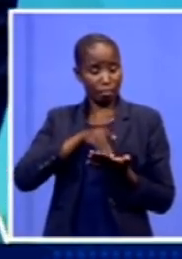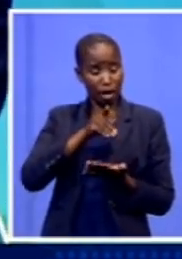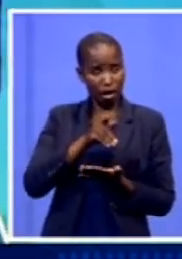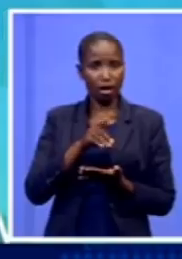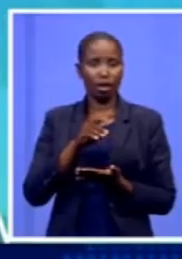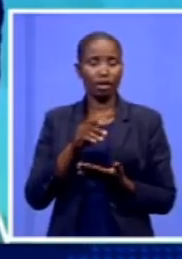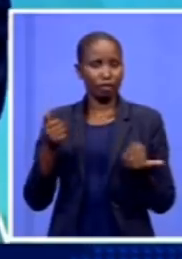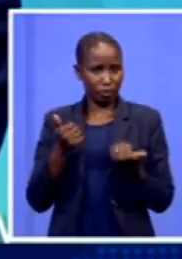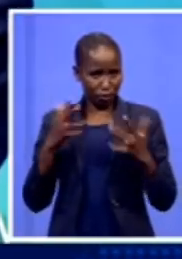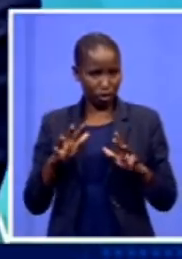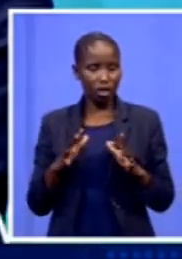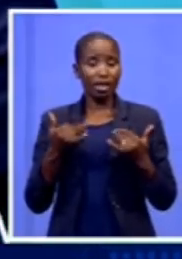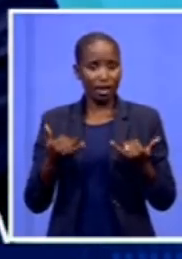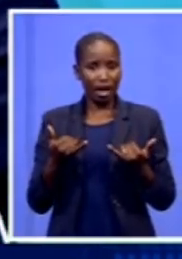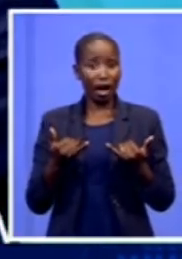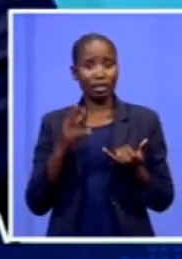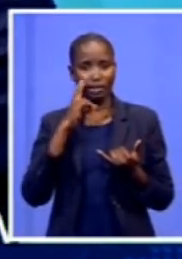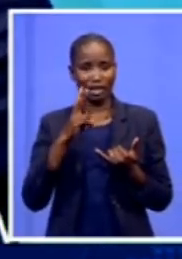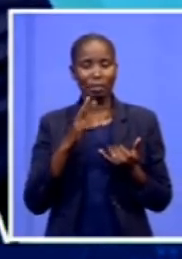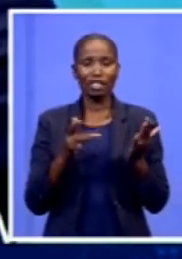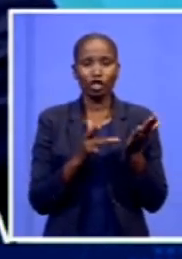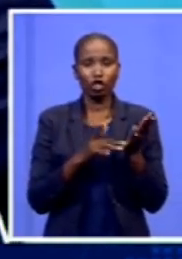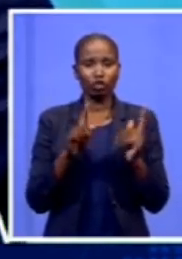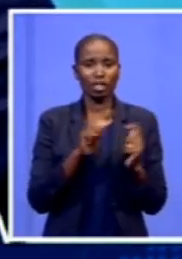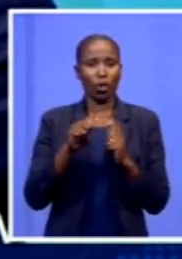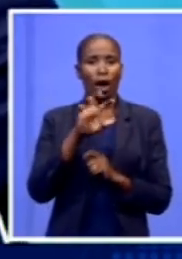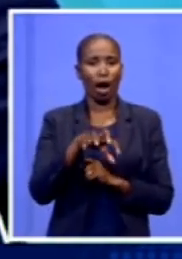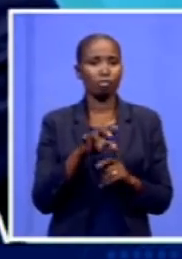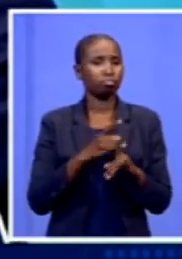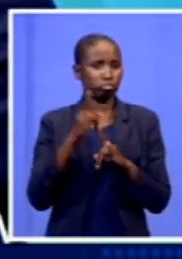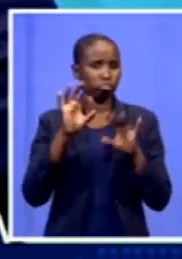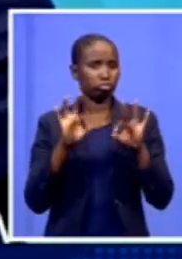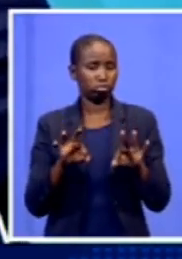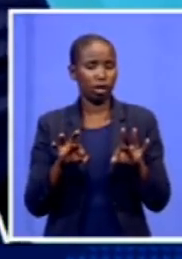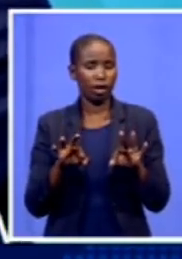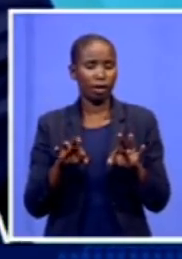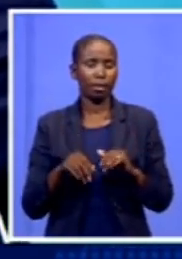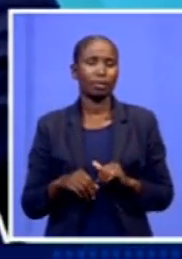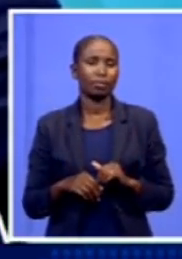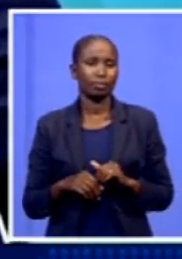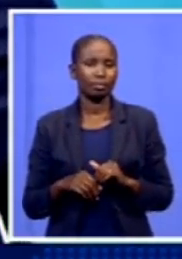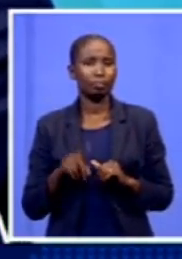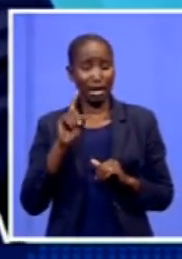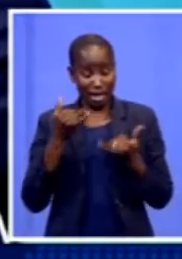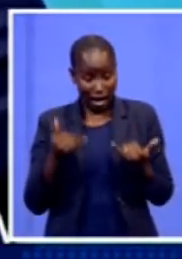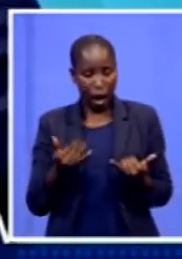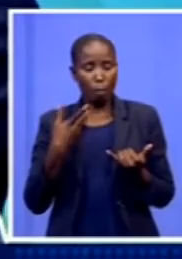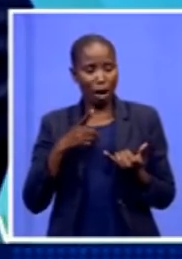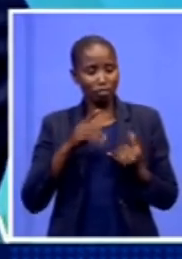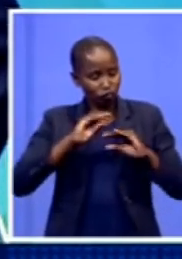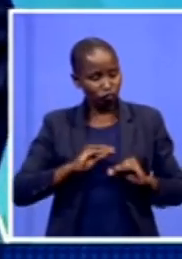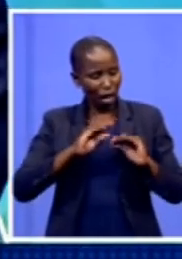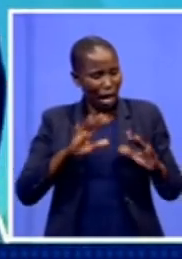hub. We need to succeed in transferring know-how. And now we want to ensure that intellectual property is